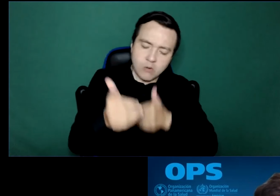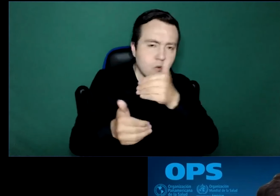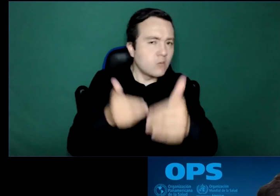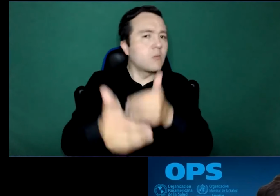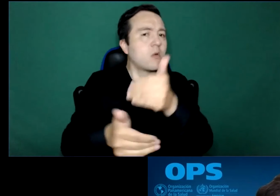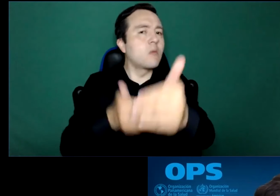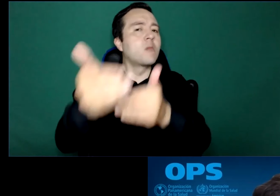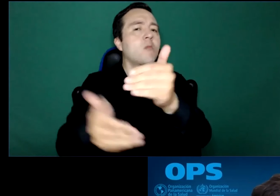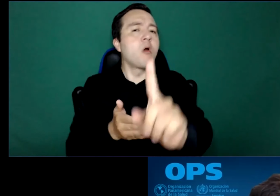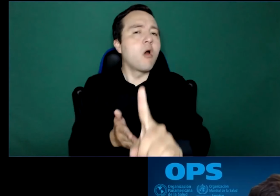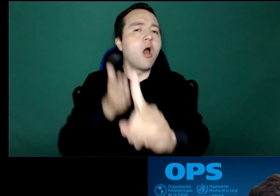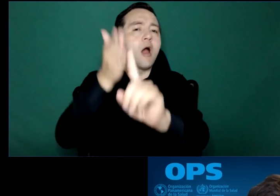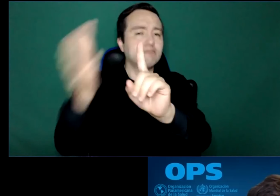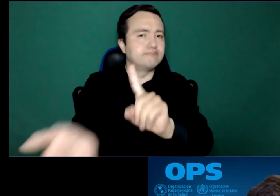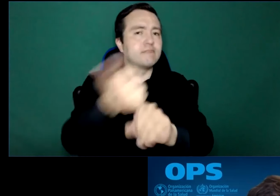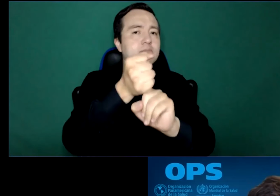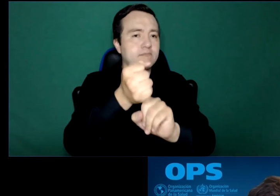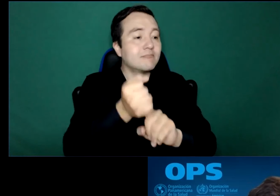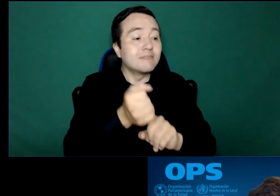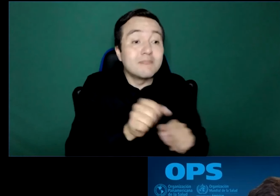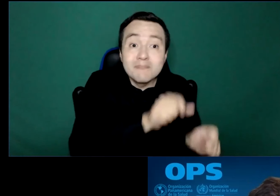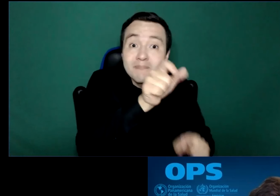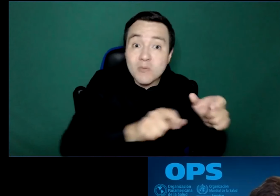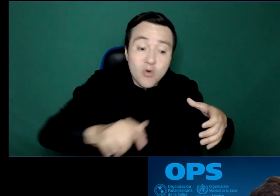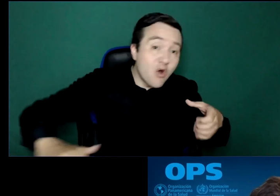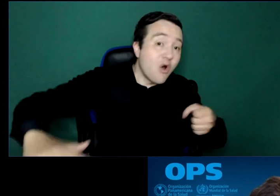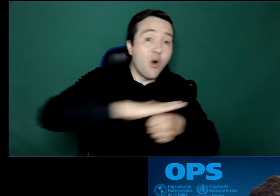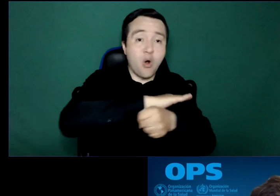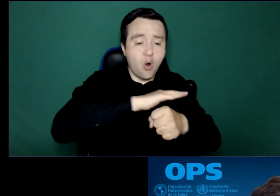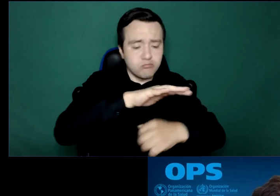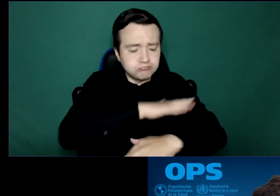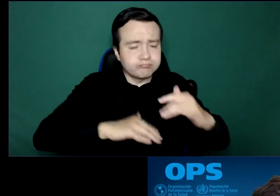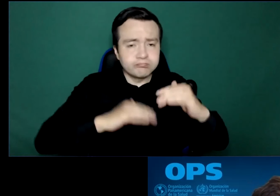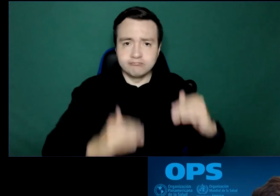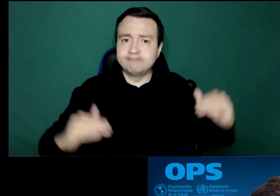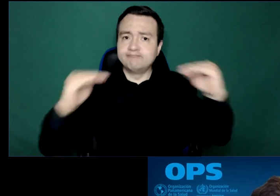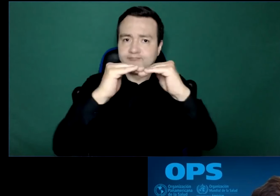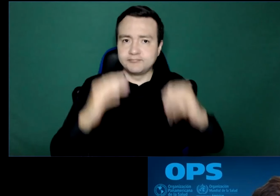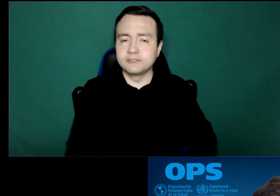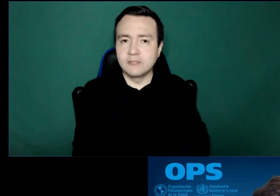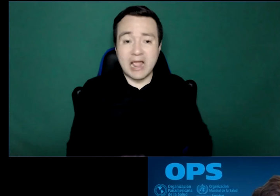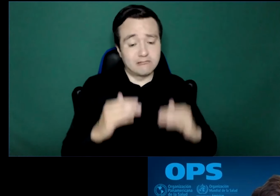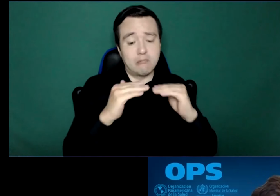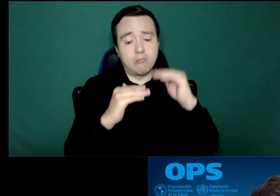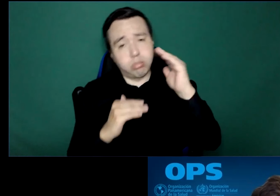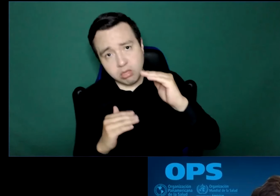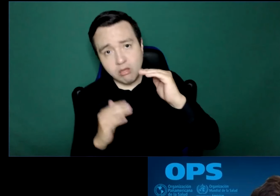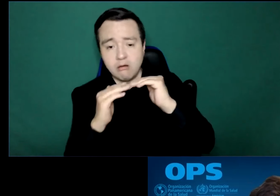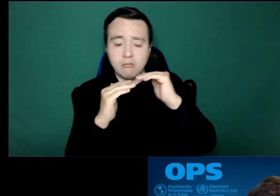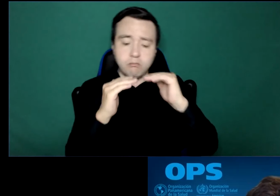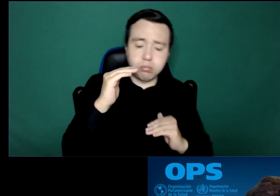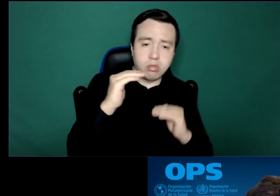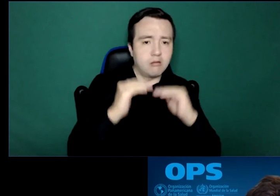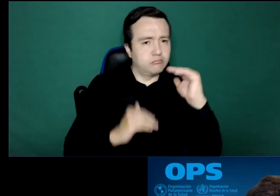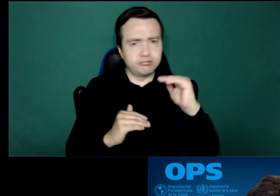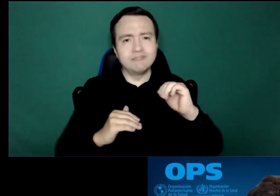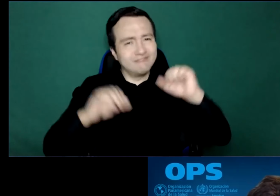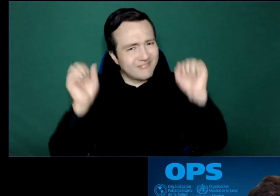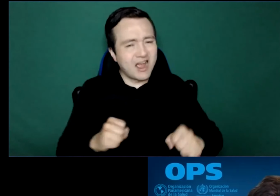advance towards universal health with equity. To tackle the inequities and eliminate barriers with this